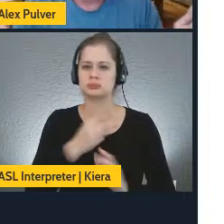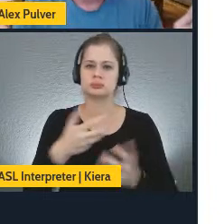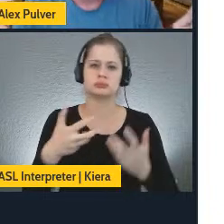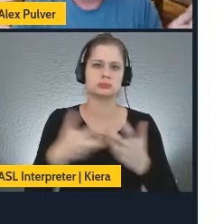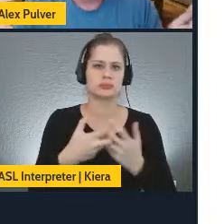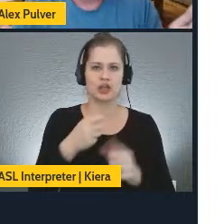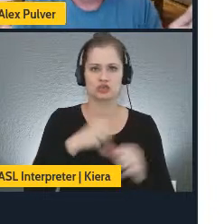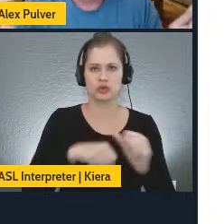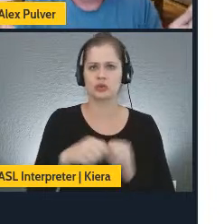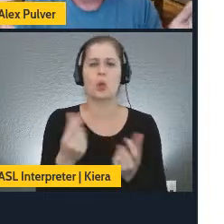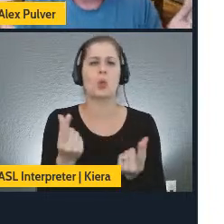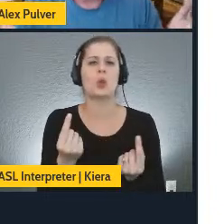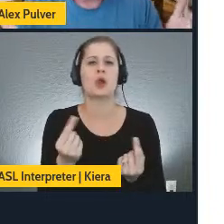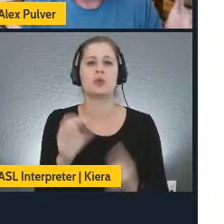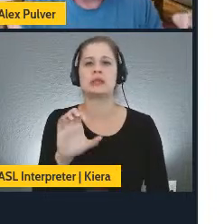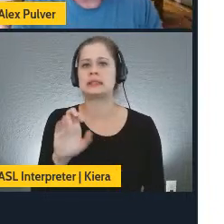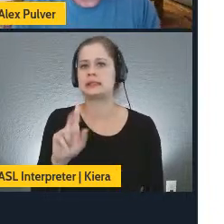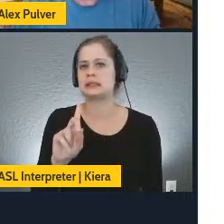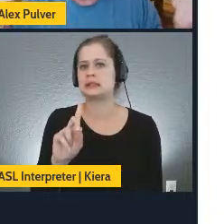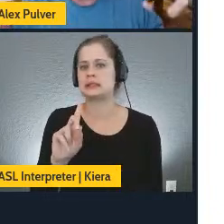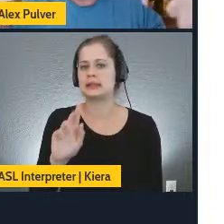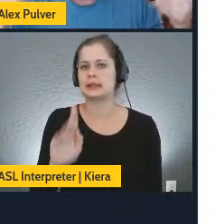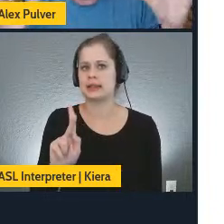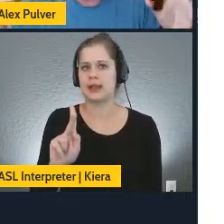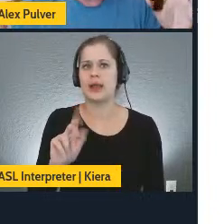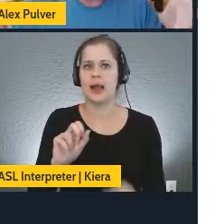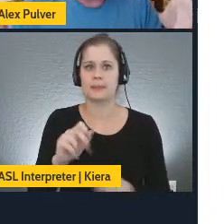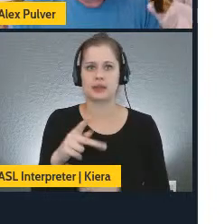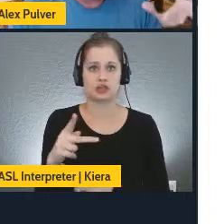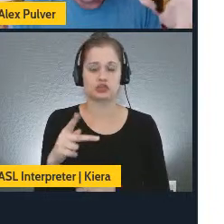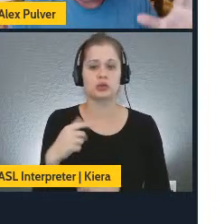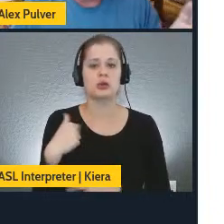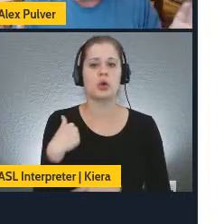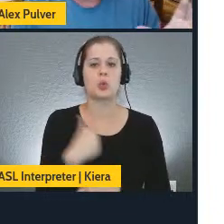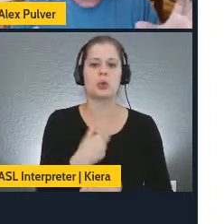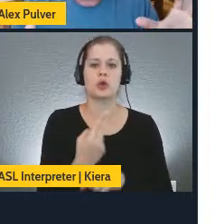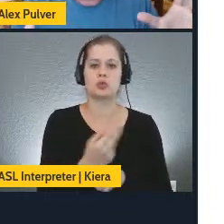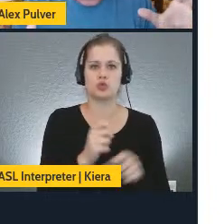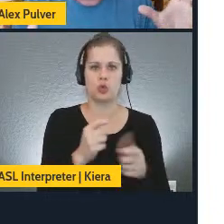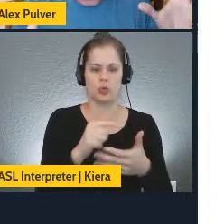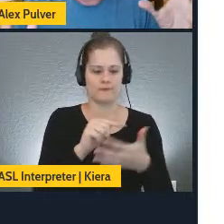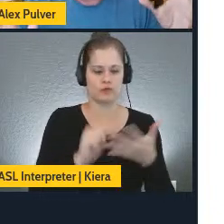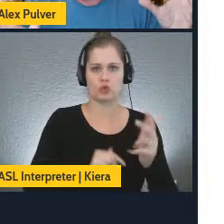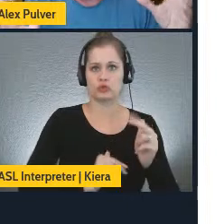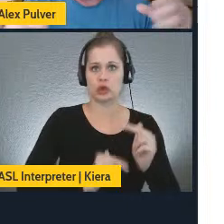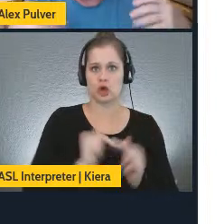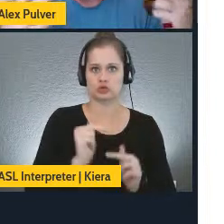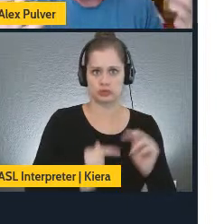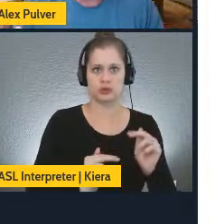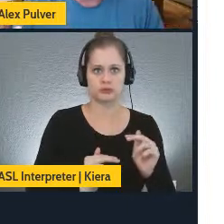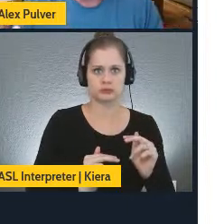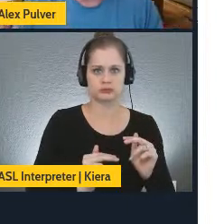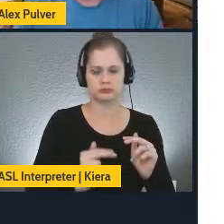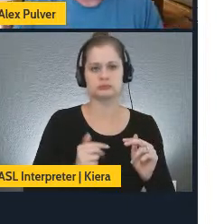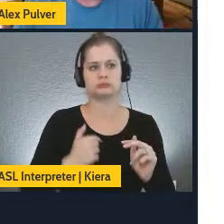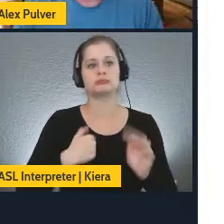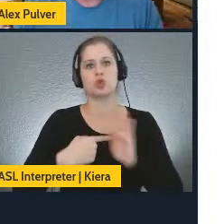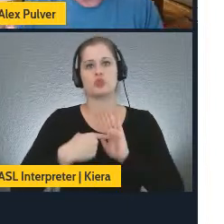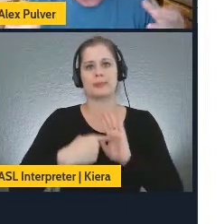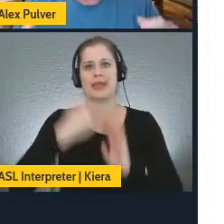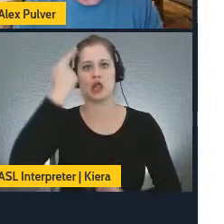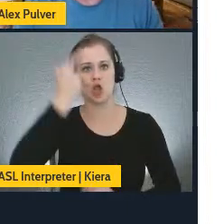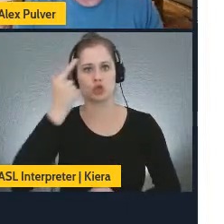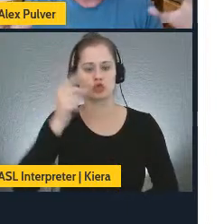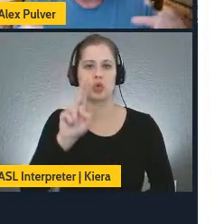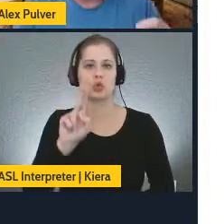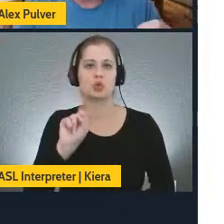doing in the CDK application? We take all of those constructs that to me represent logical units, and